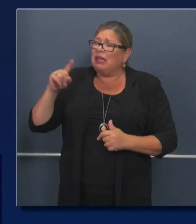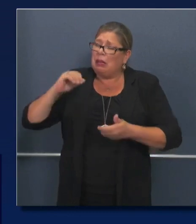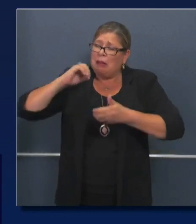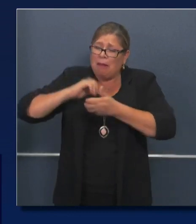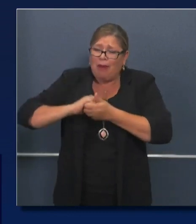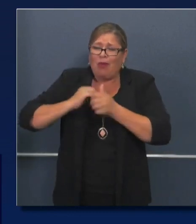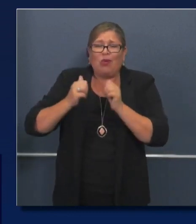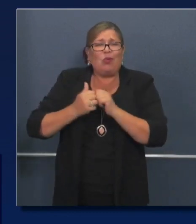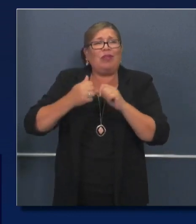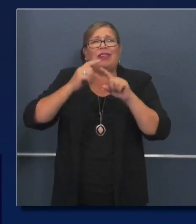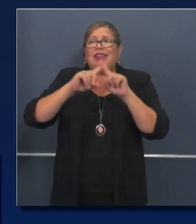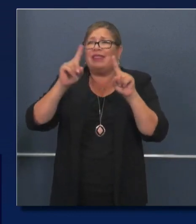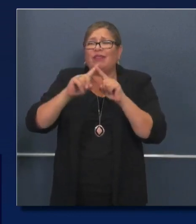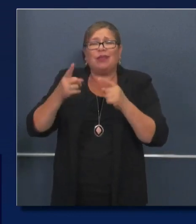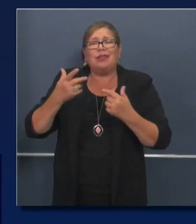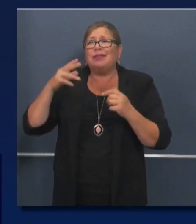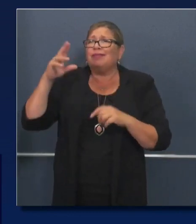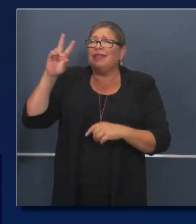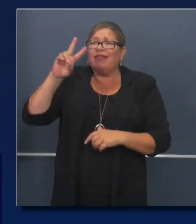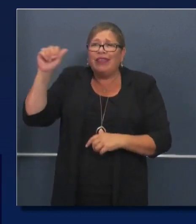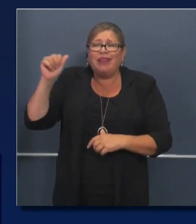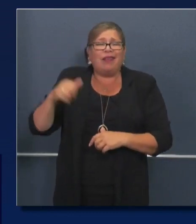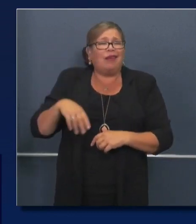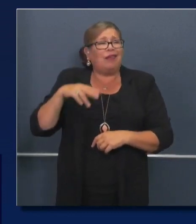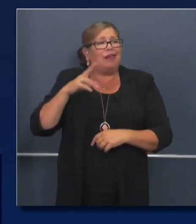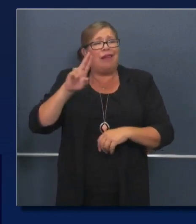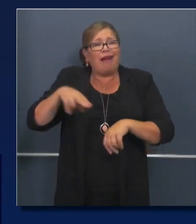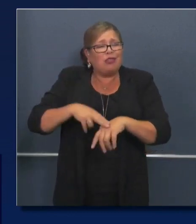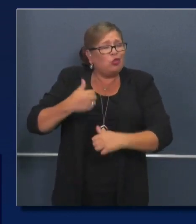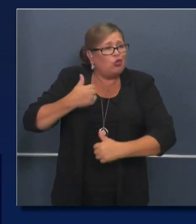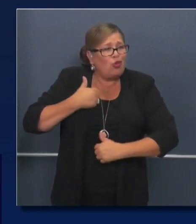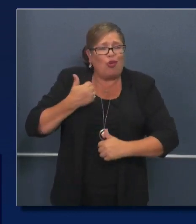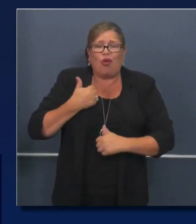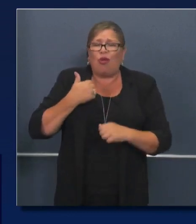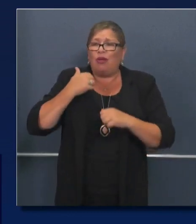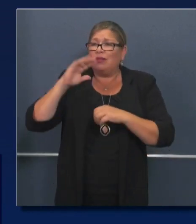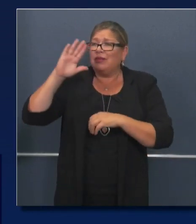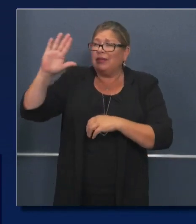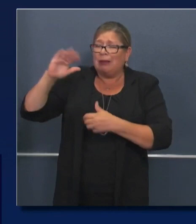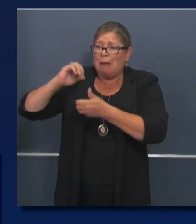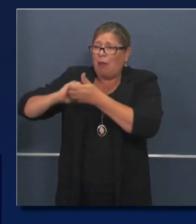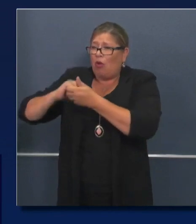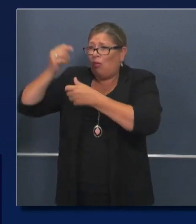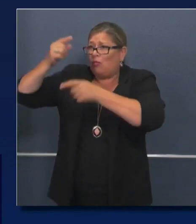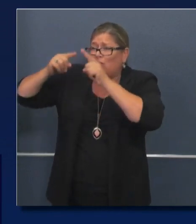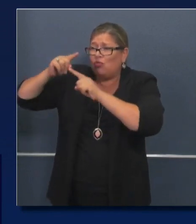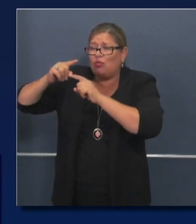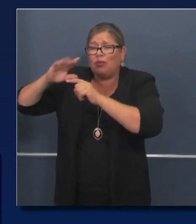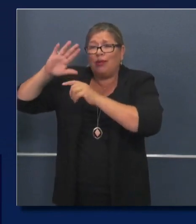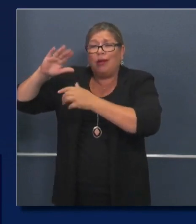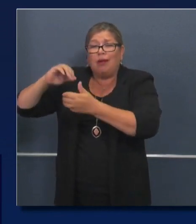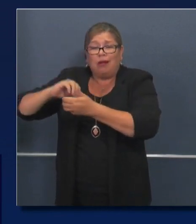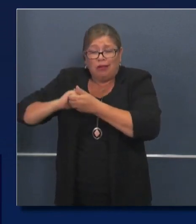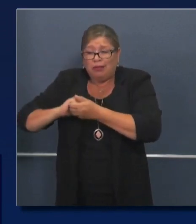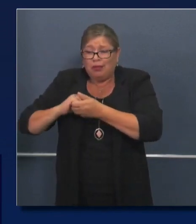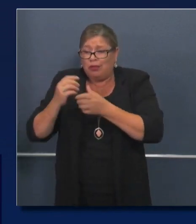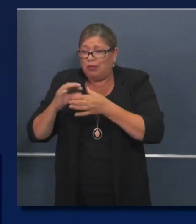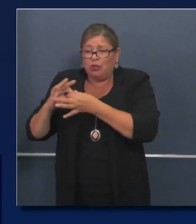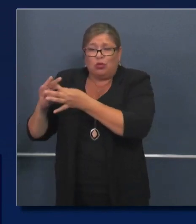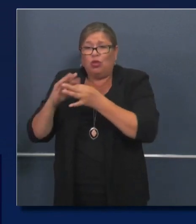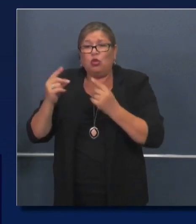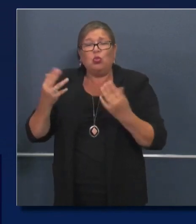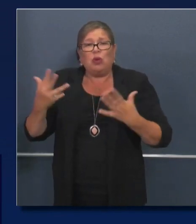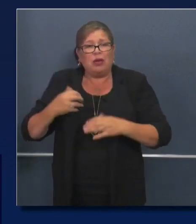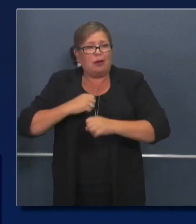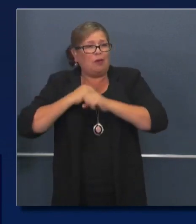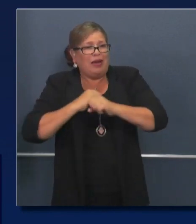UNS Mercy, partnerships with the National Guard, all focused on protecting the most vulnerable, our seniors,